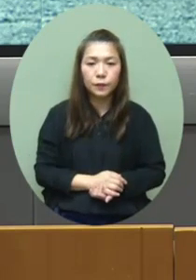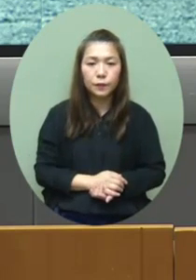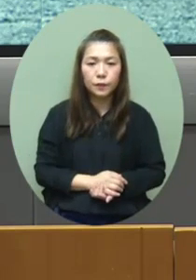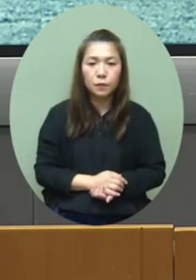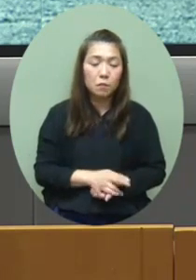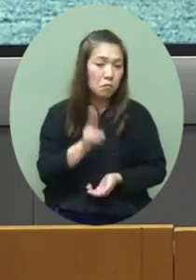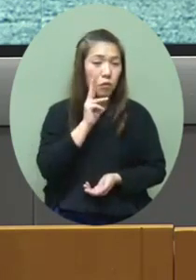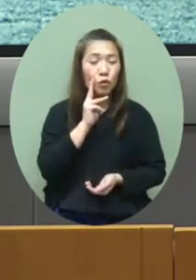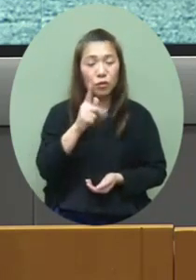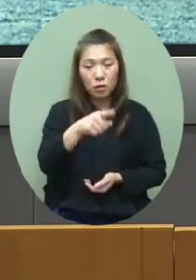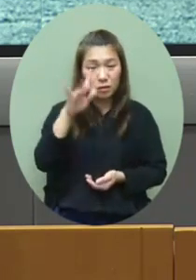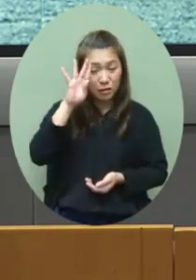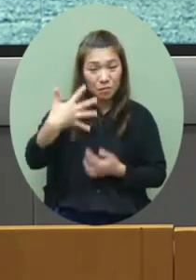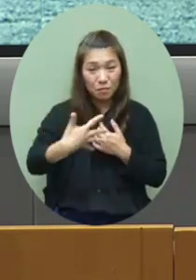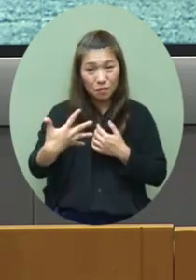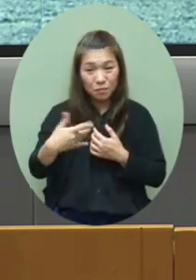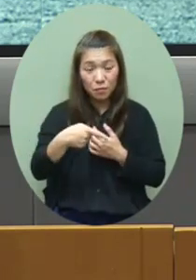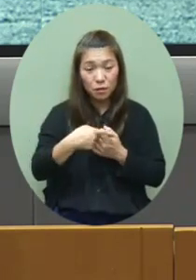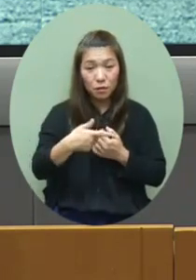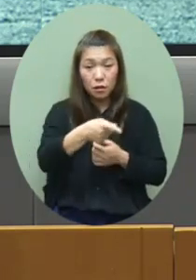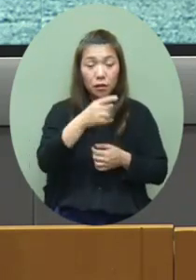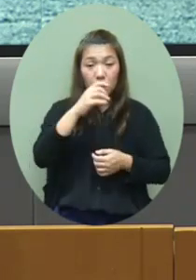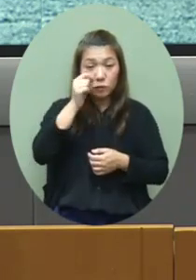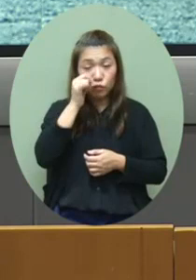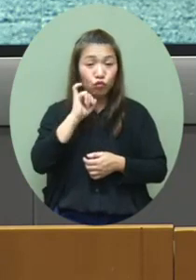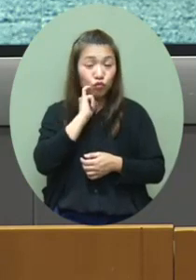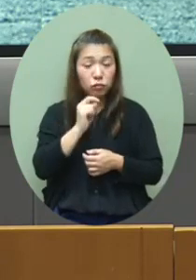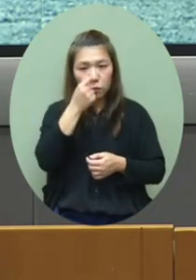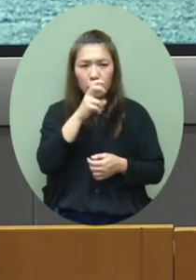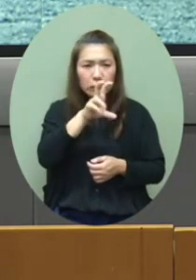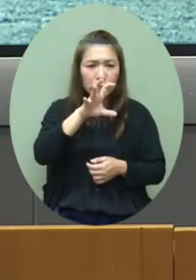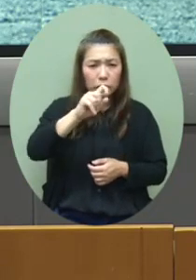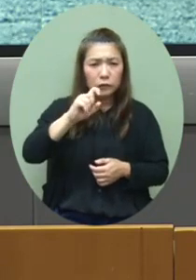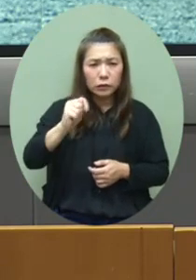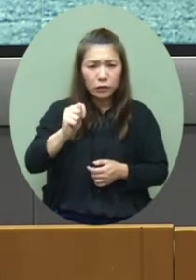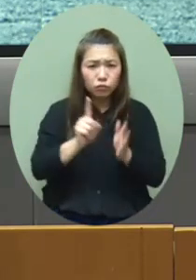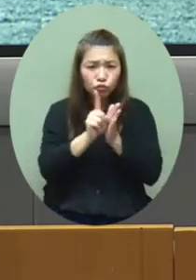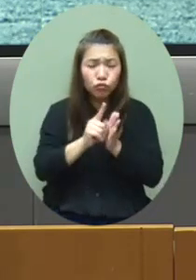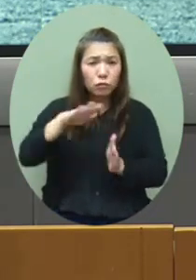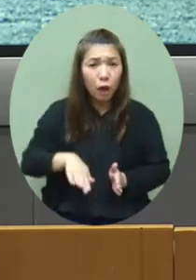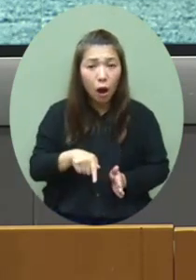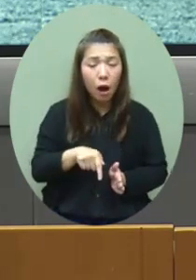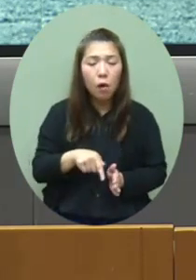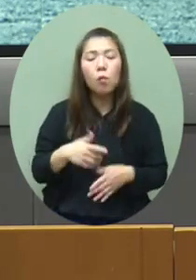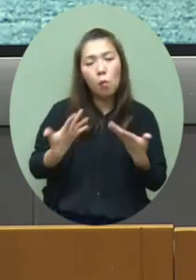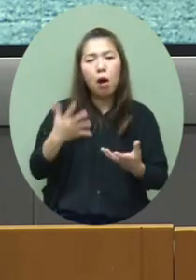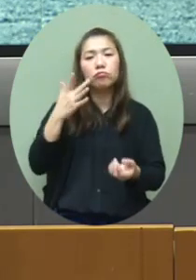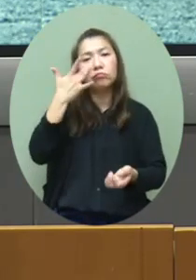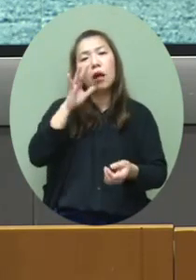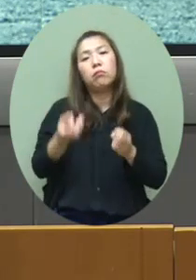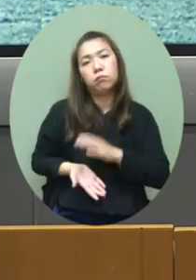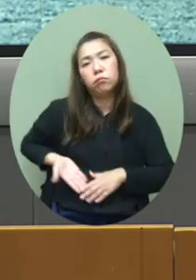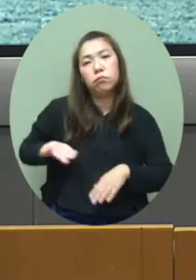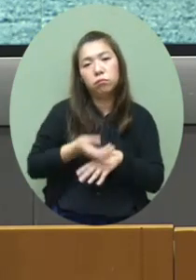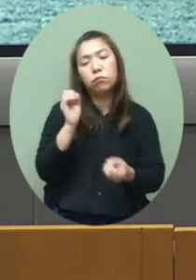low CT value with a decreasing trend this may suggestive of reinfection we may have to isolate him